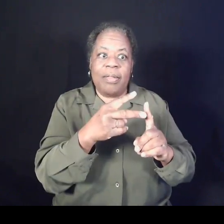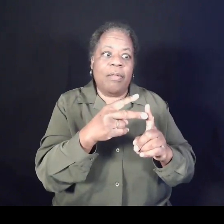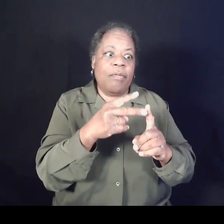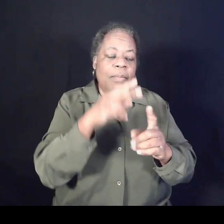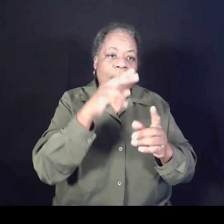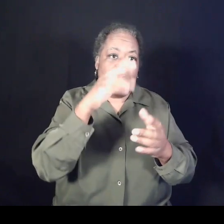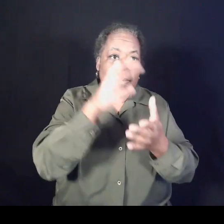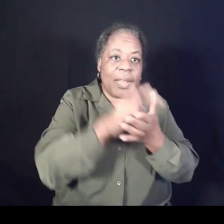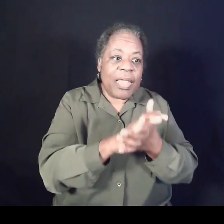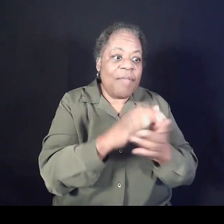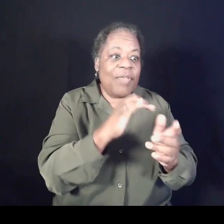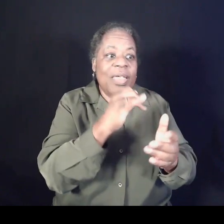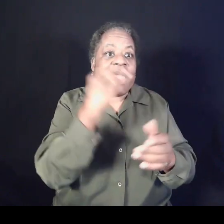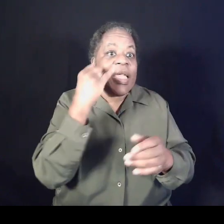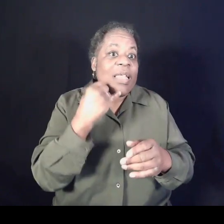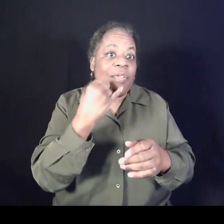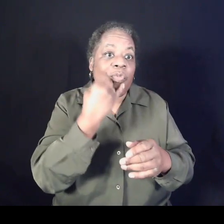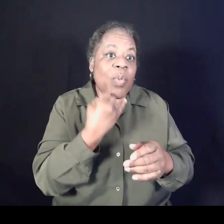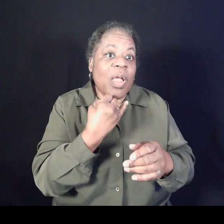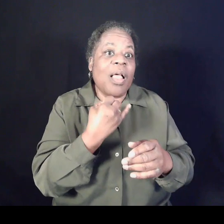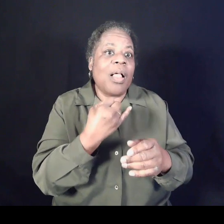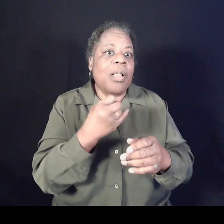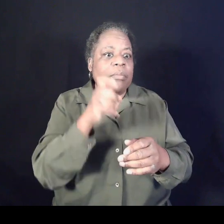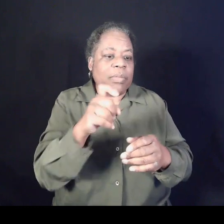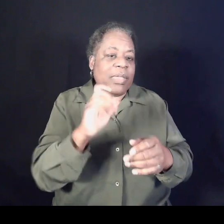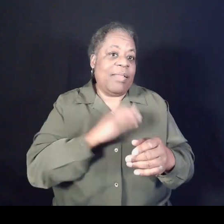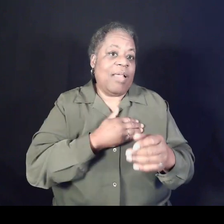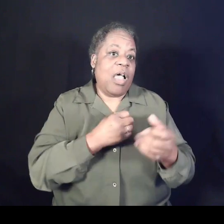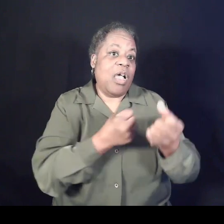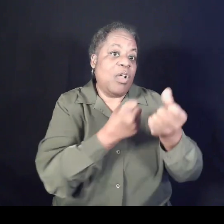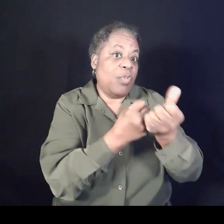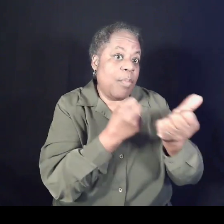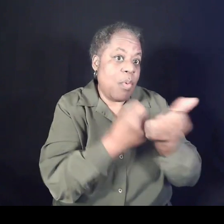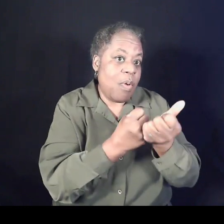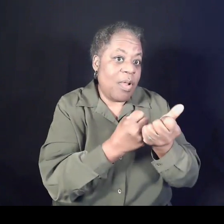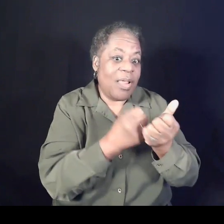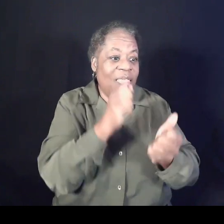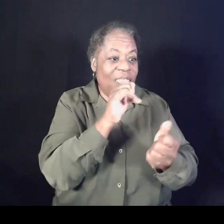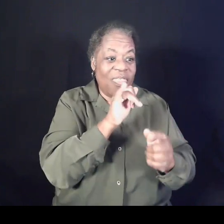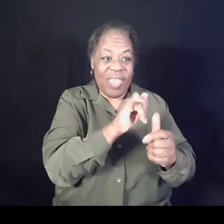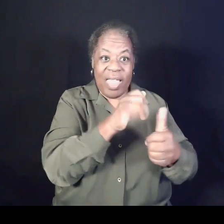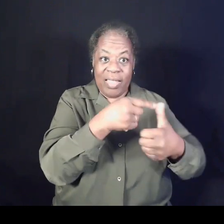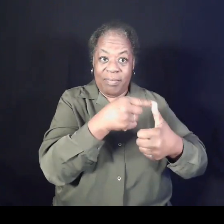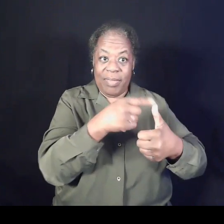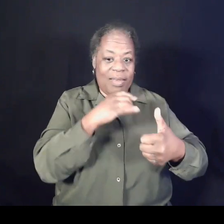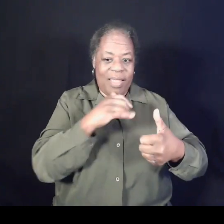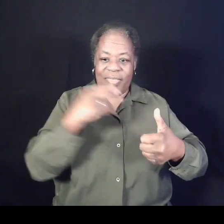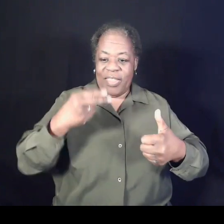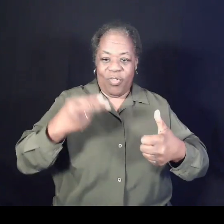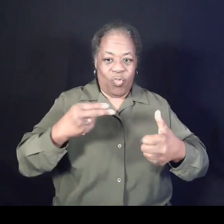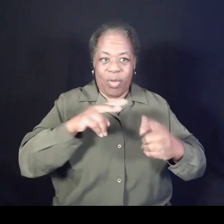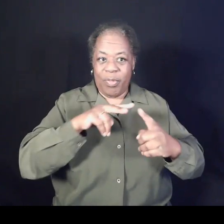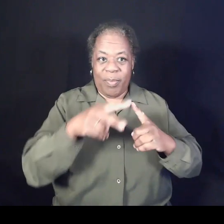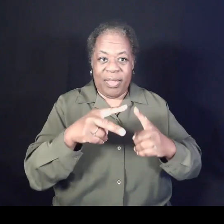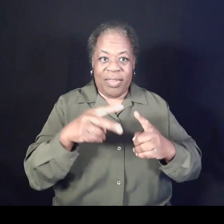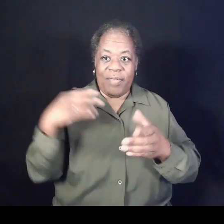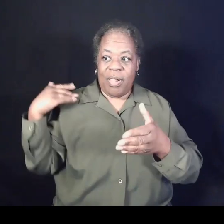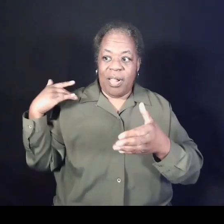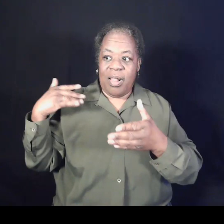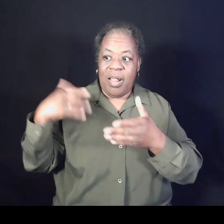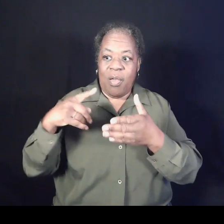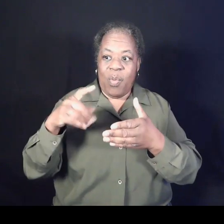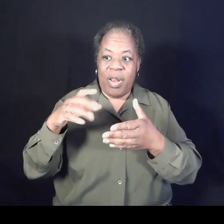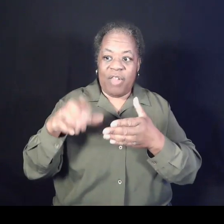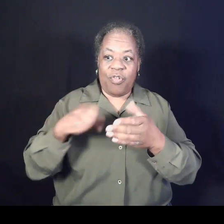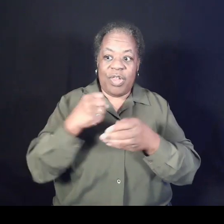Now, as widely held as that view is, it has not been the historic view of the church. Up until about 100 years ago, the dominant view in the